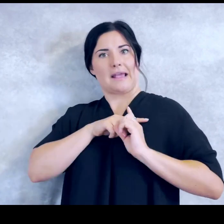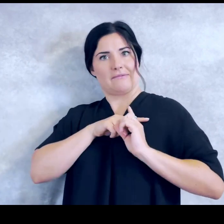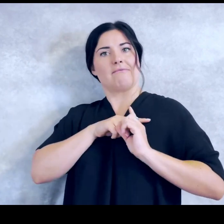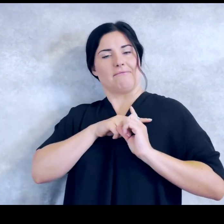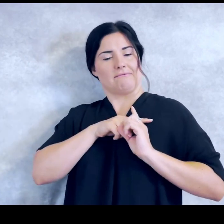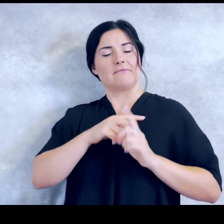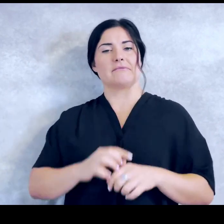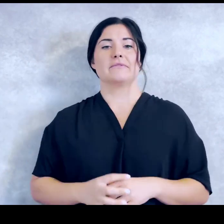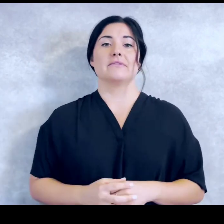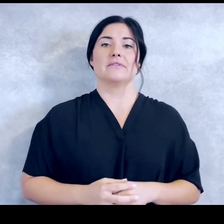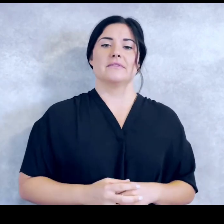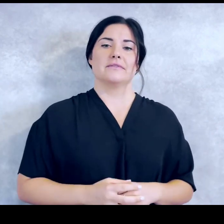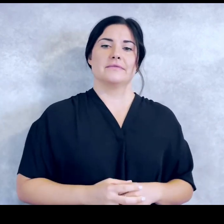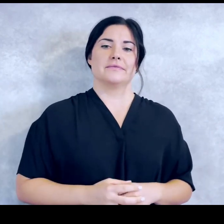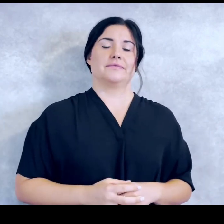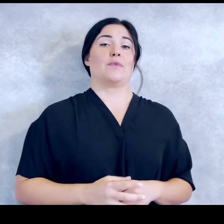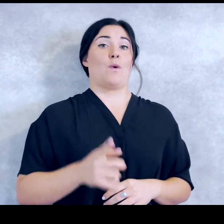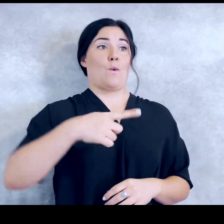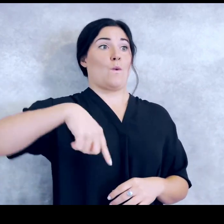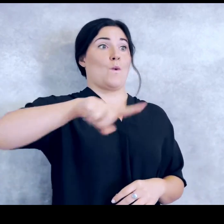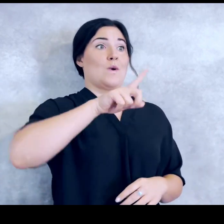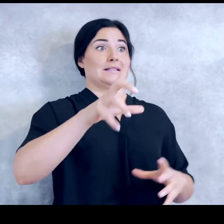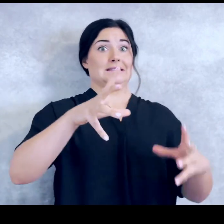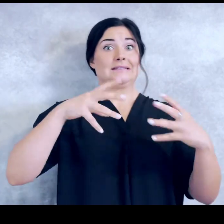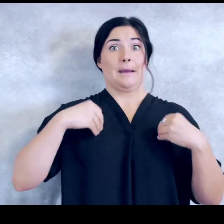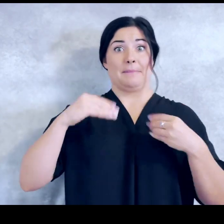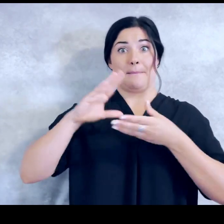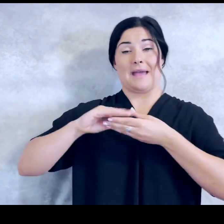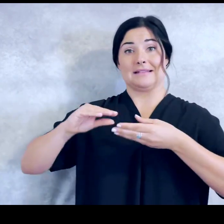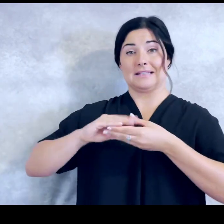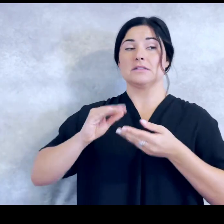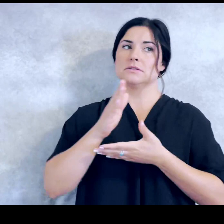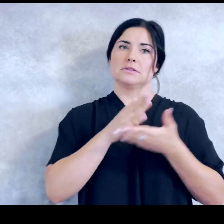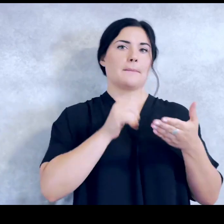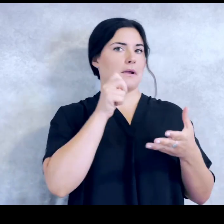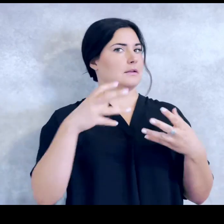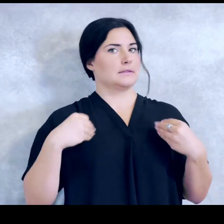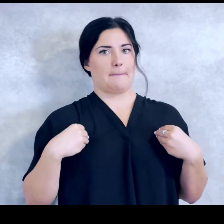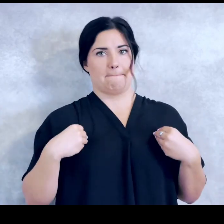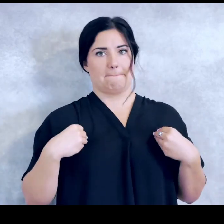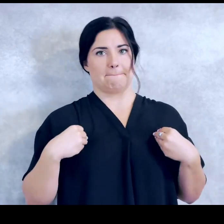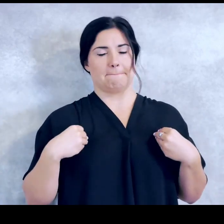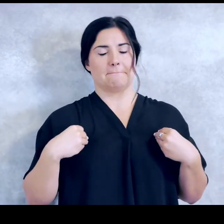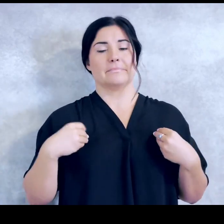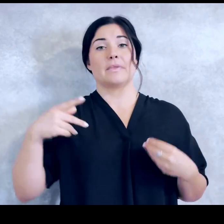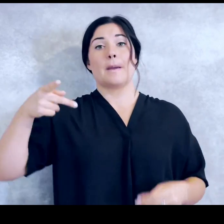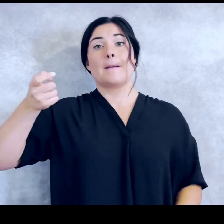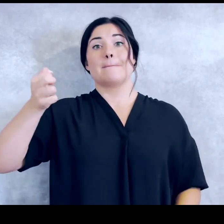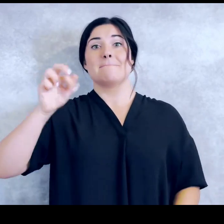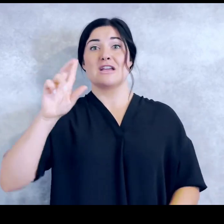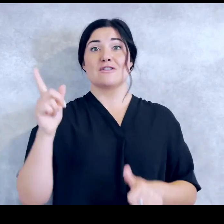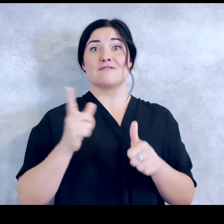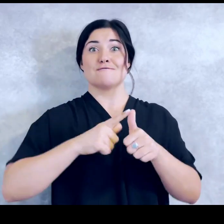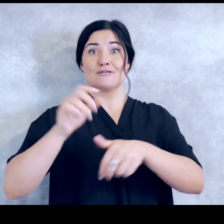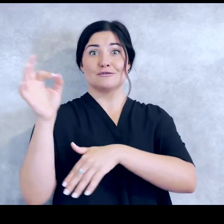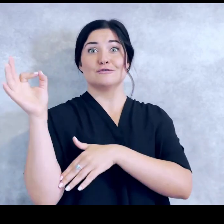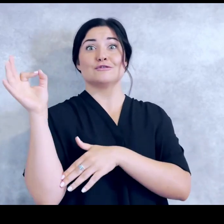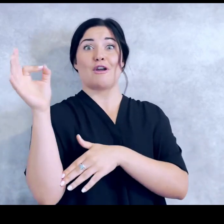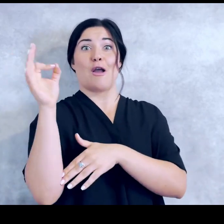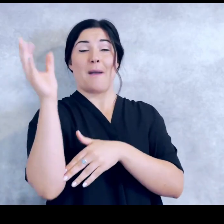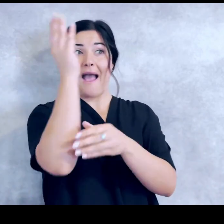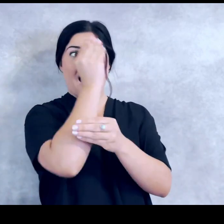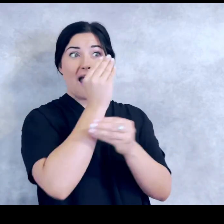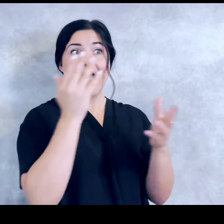their number that day. Those who accepted the message. So what does that mean? There were some that didn't. But in Peter's